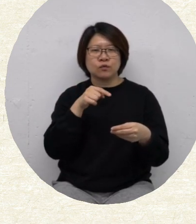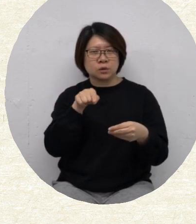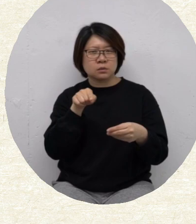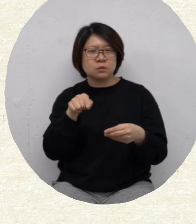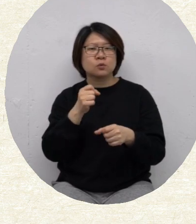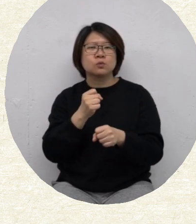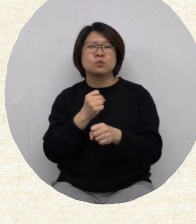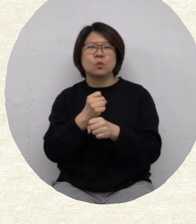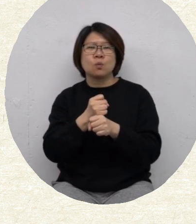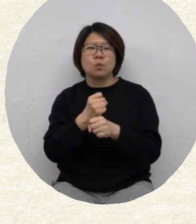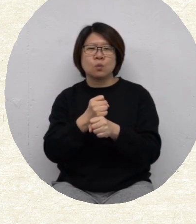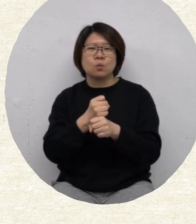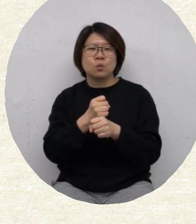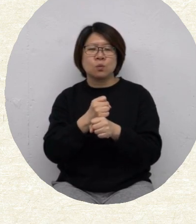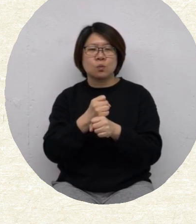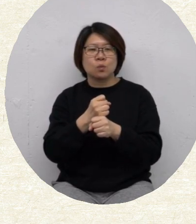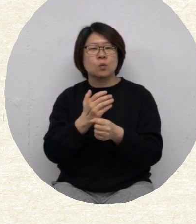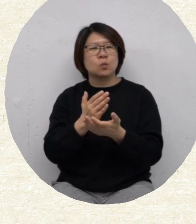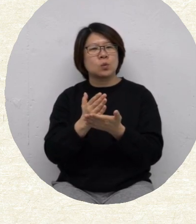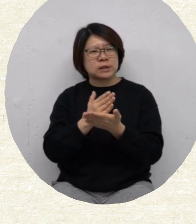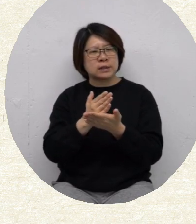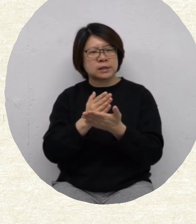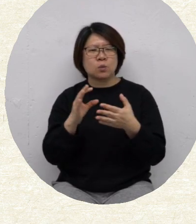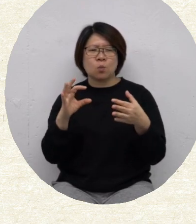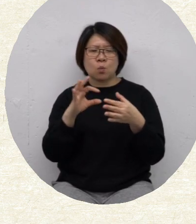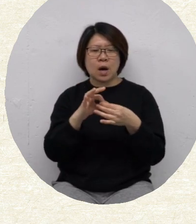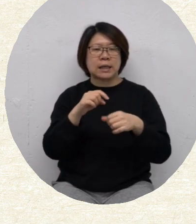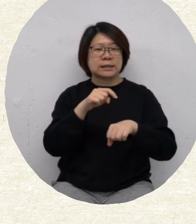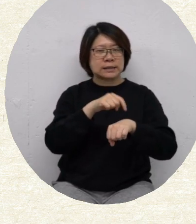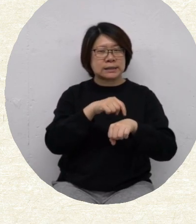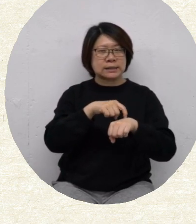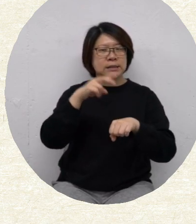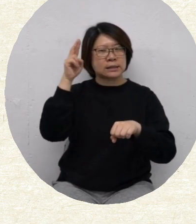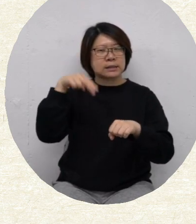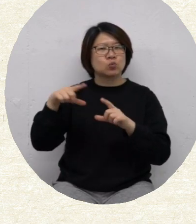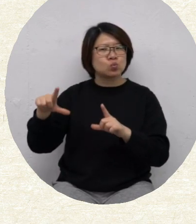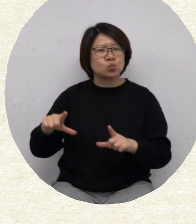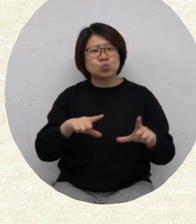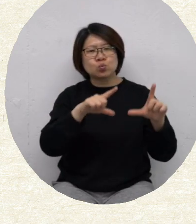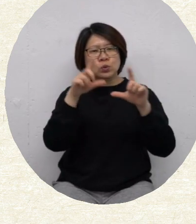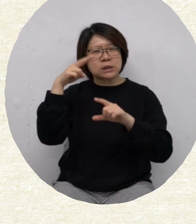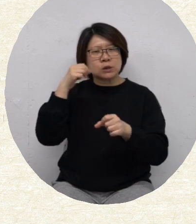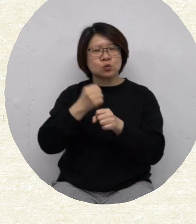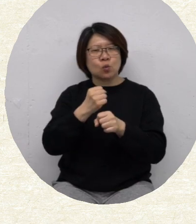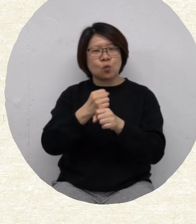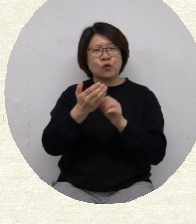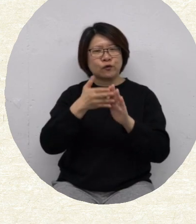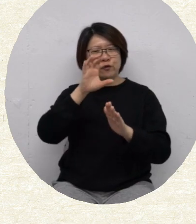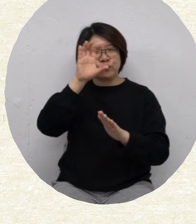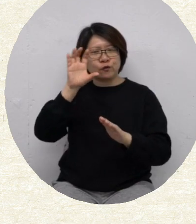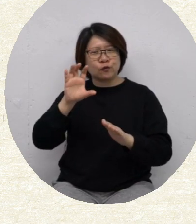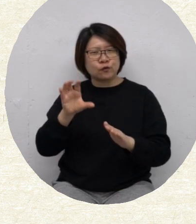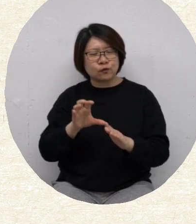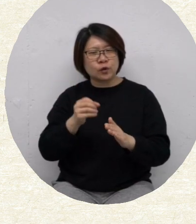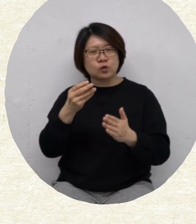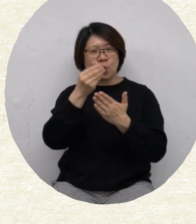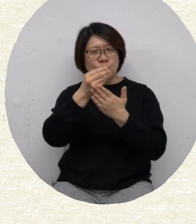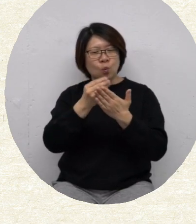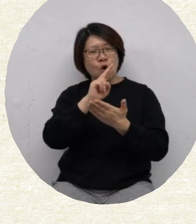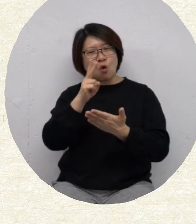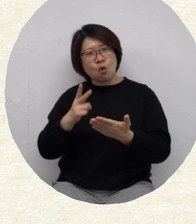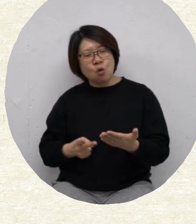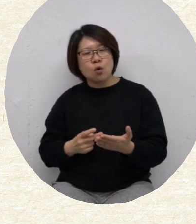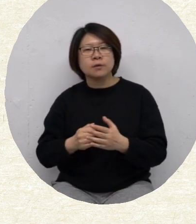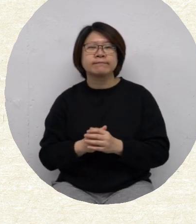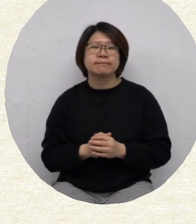my studio during the lockdown in 2020, when I didn't have access to the printmaking shop and the ceramic